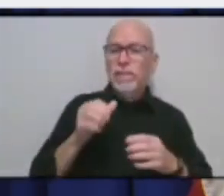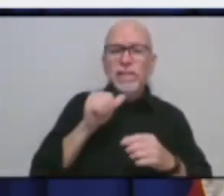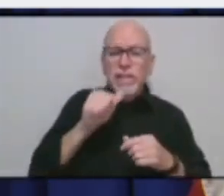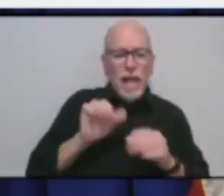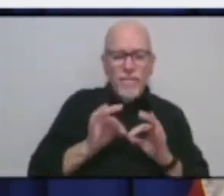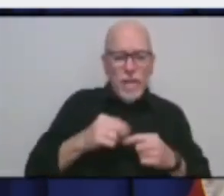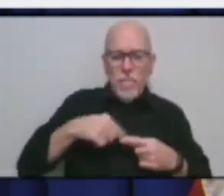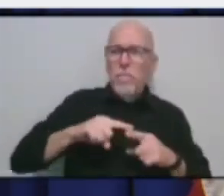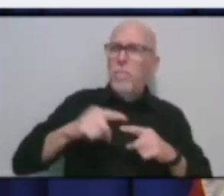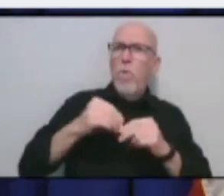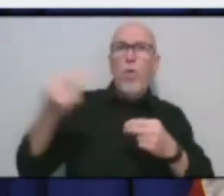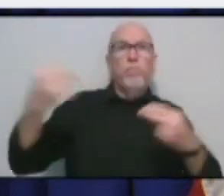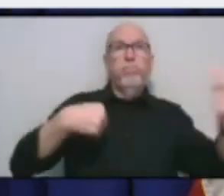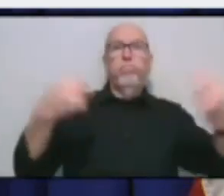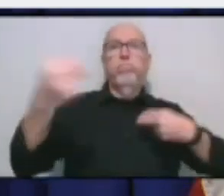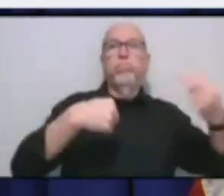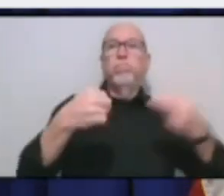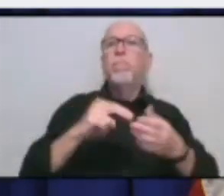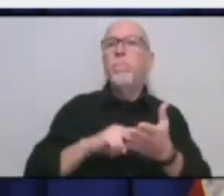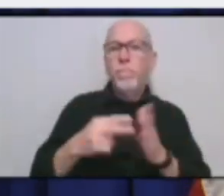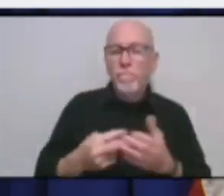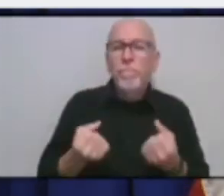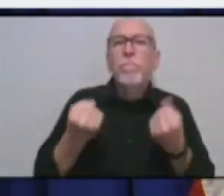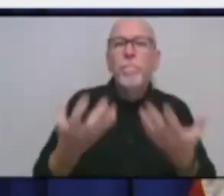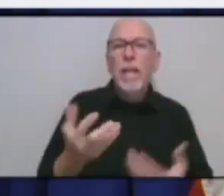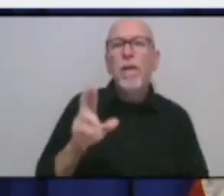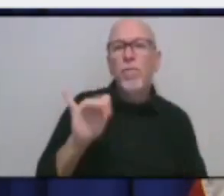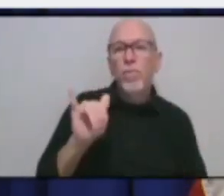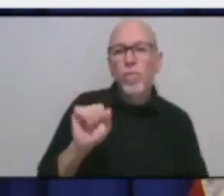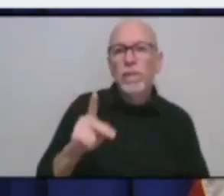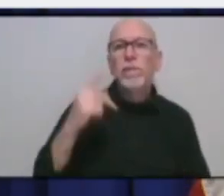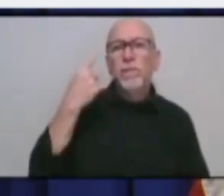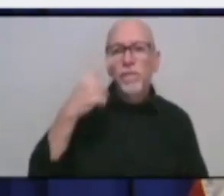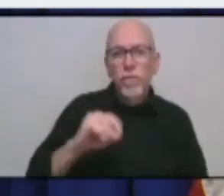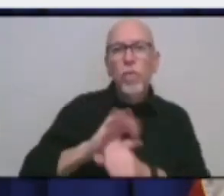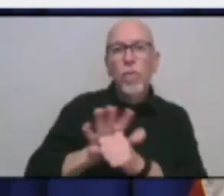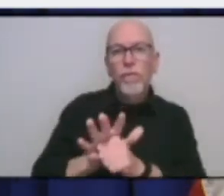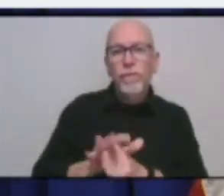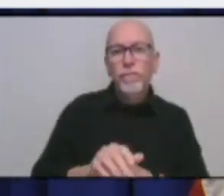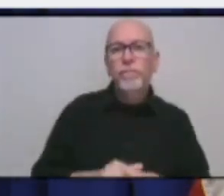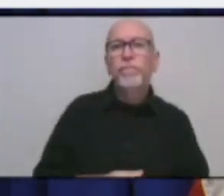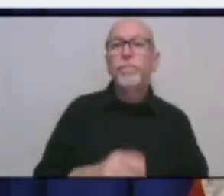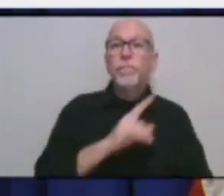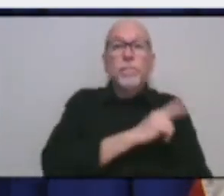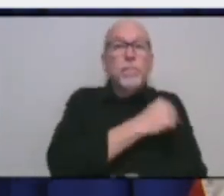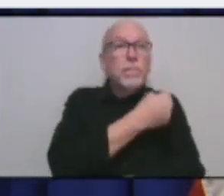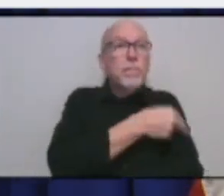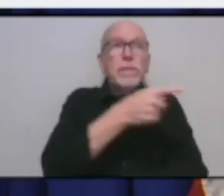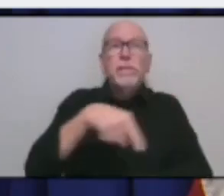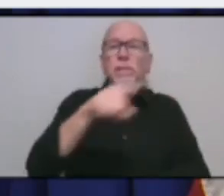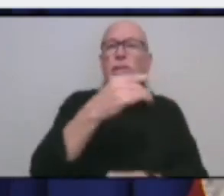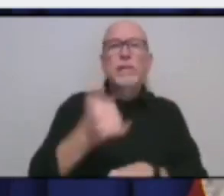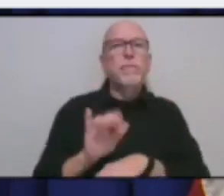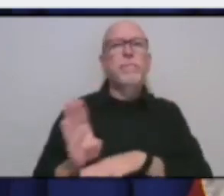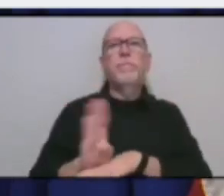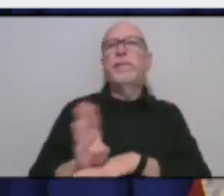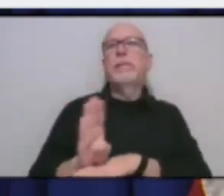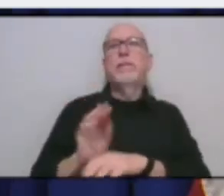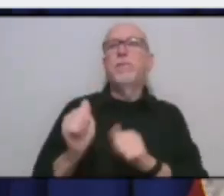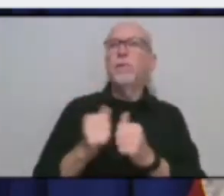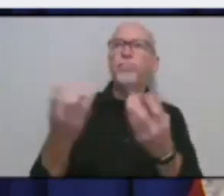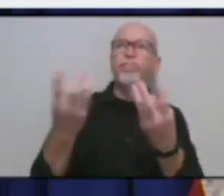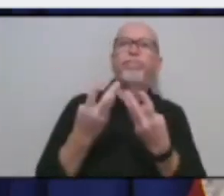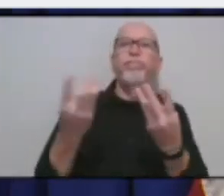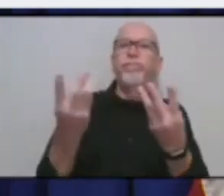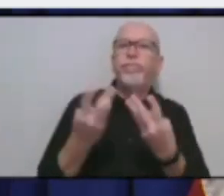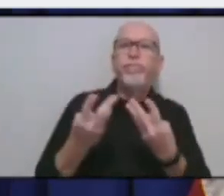household puts everyone at risk for COVID-19. Our hospitals are being inundated with COVID patients. There is still